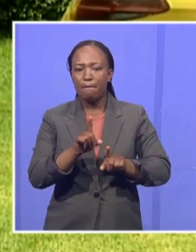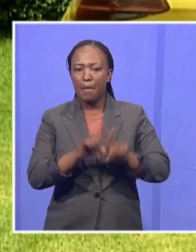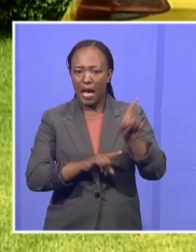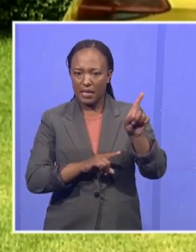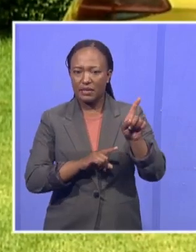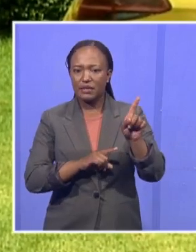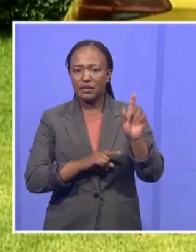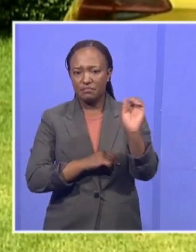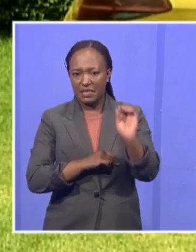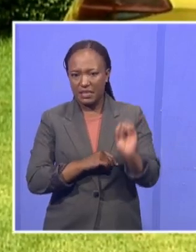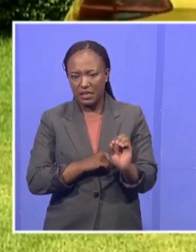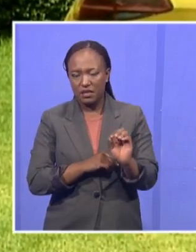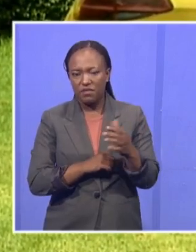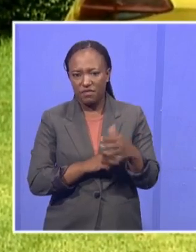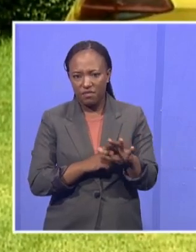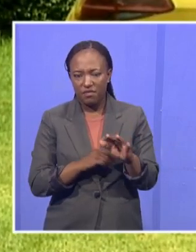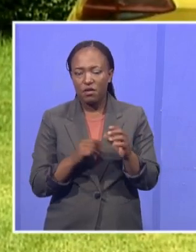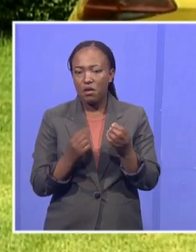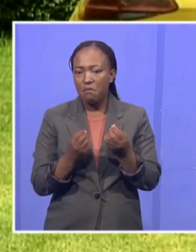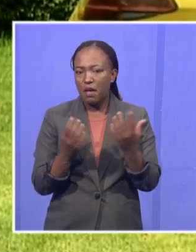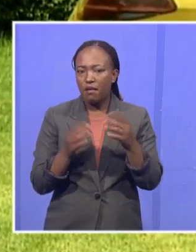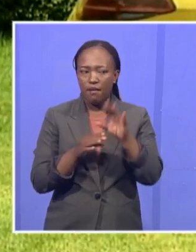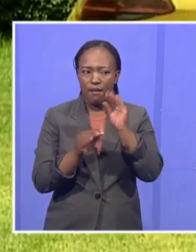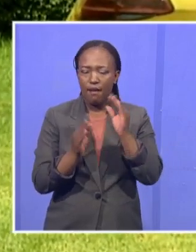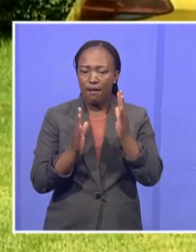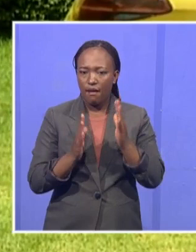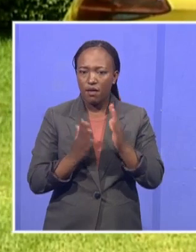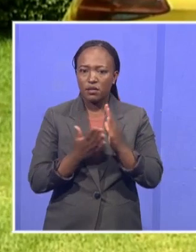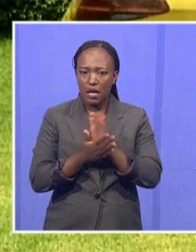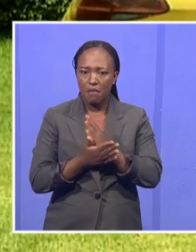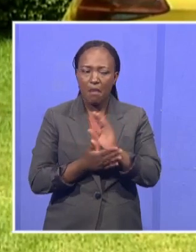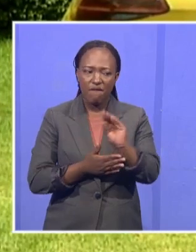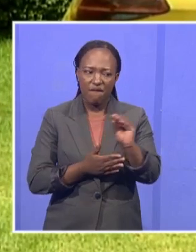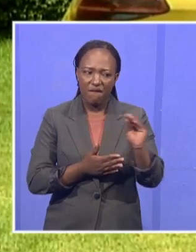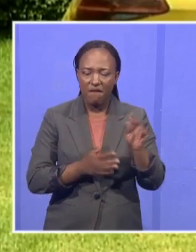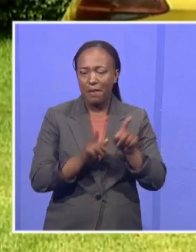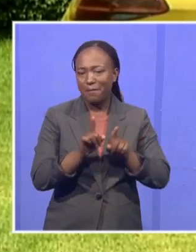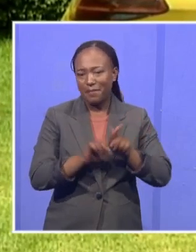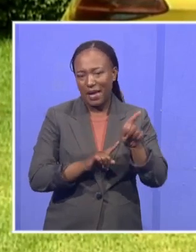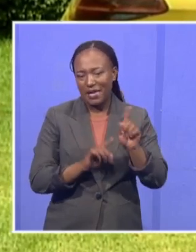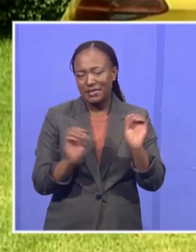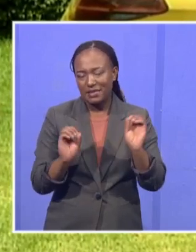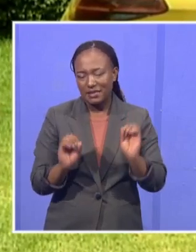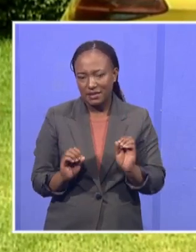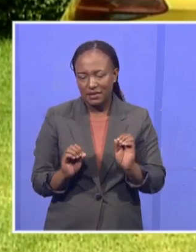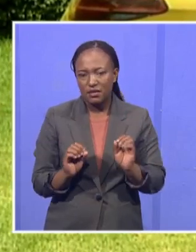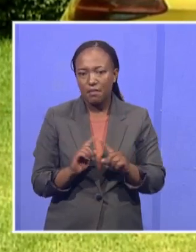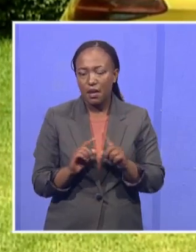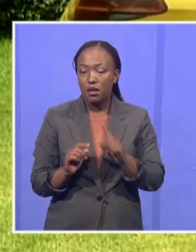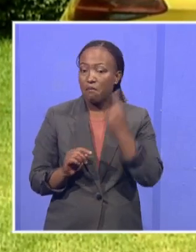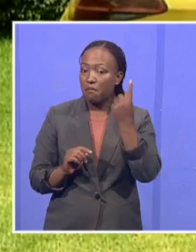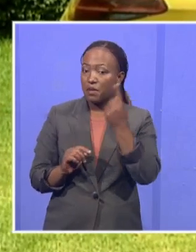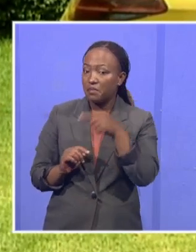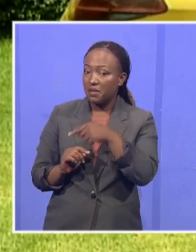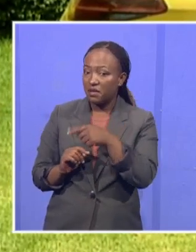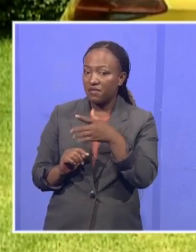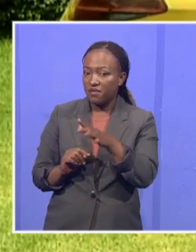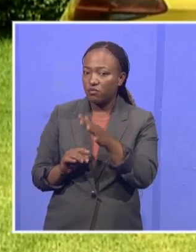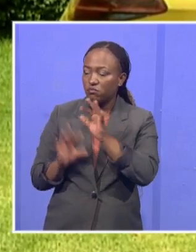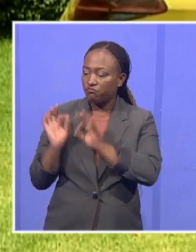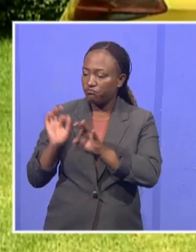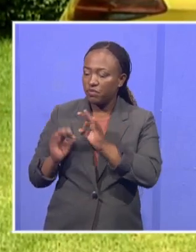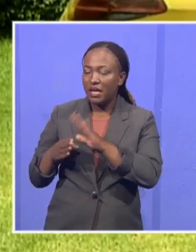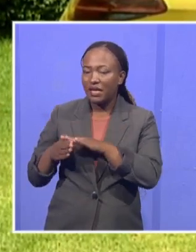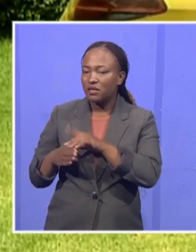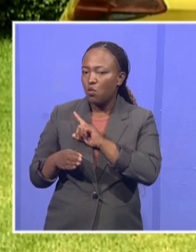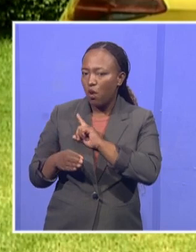course, several pupils who didn't pass, but of course the principal highlighting there what exactly the reasons